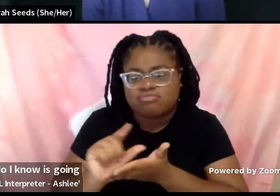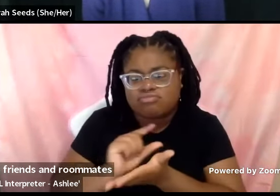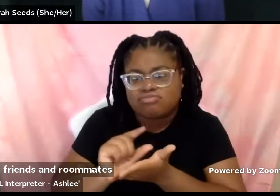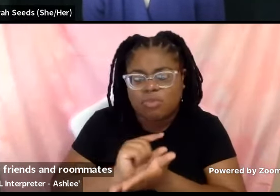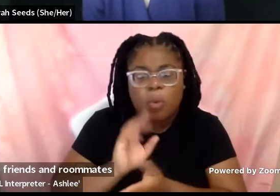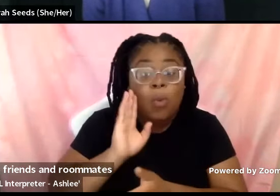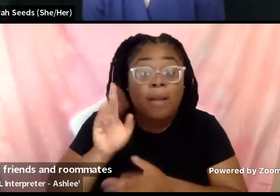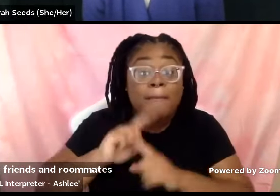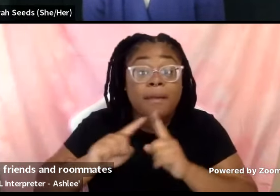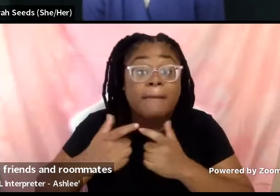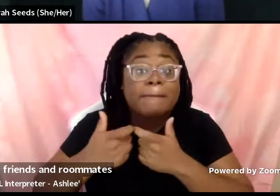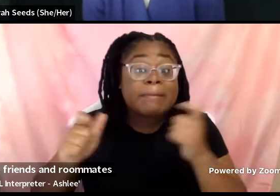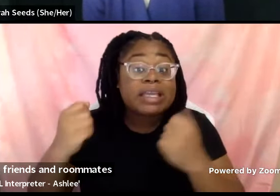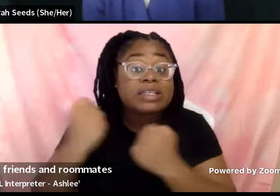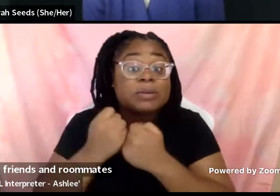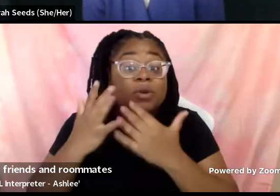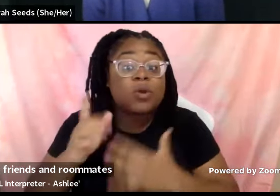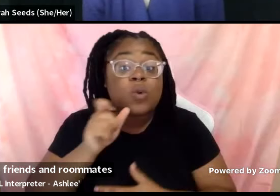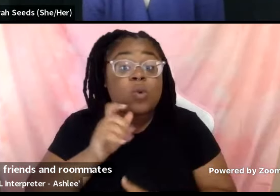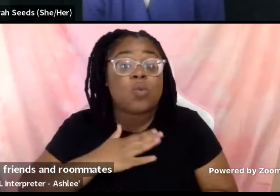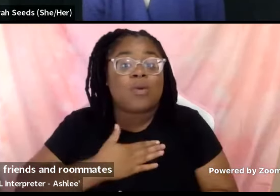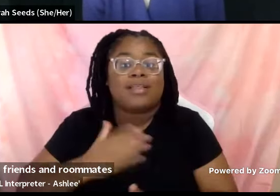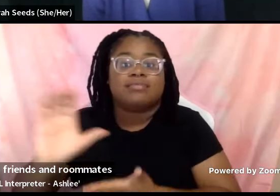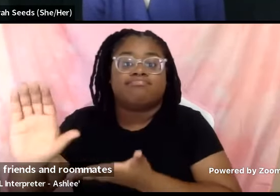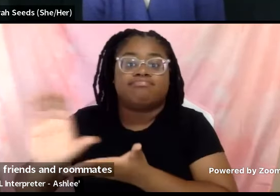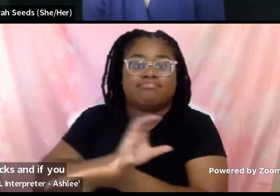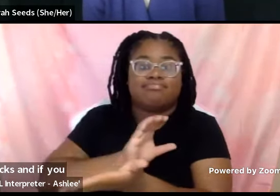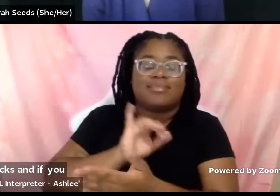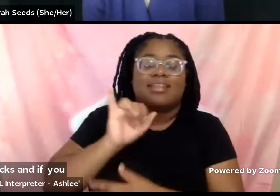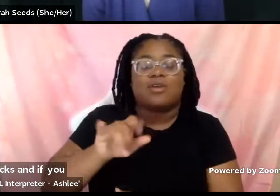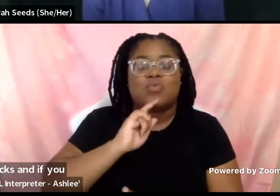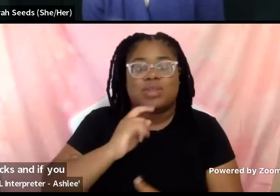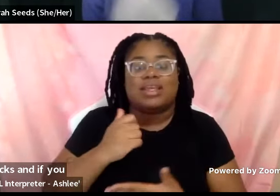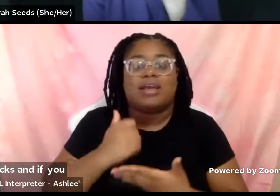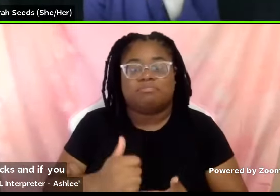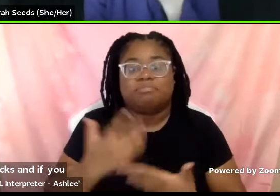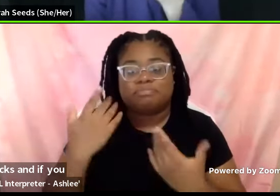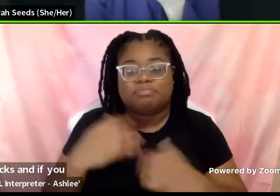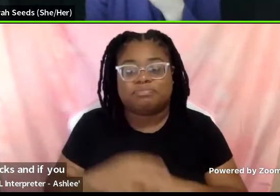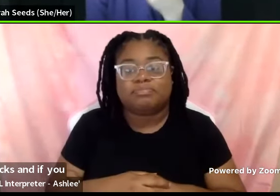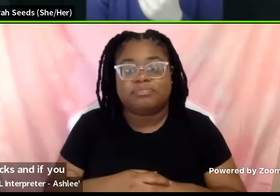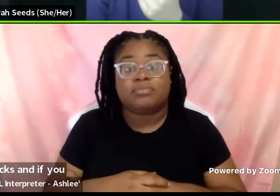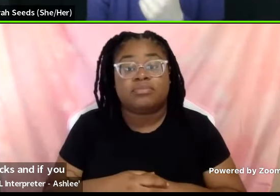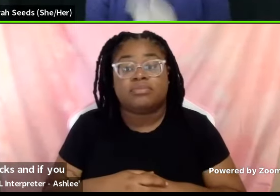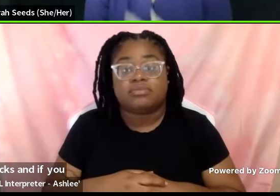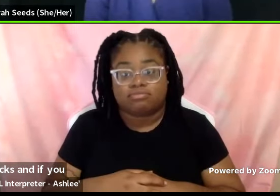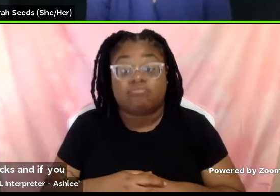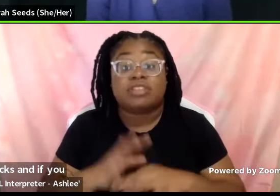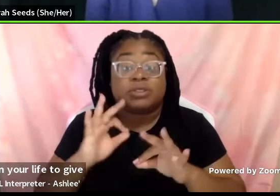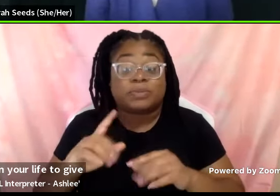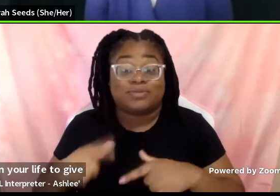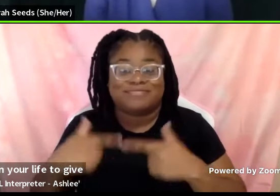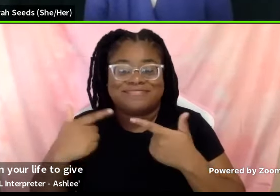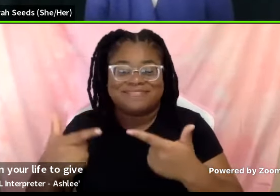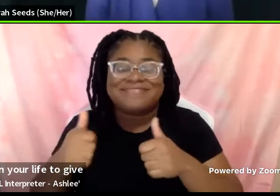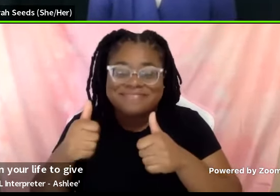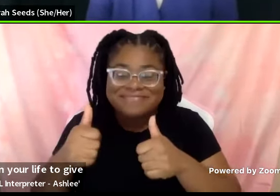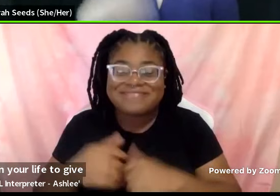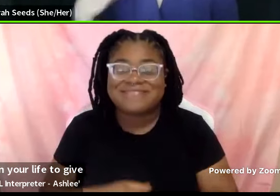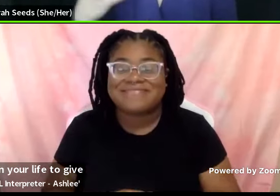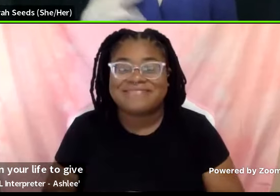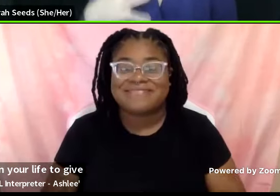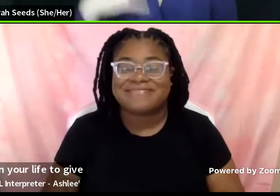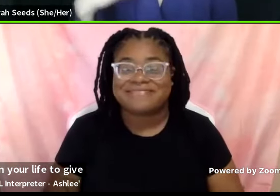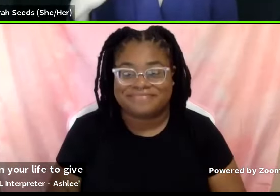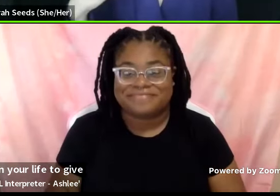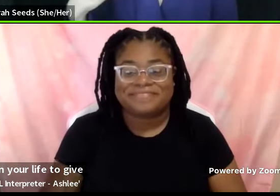big supporters in your life who are willing to kind of give you bigger chunks, that also really helps. Awesome. And also be open to like the flow of everything. Like